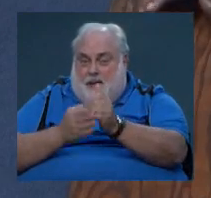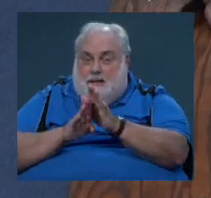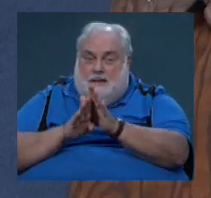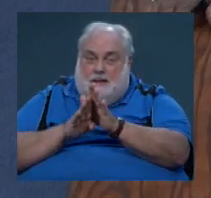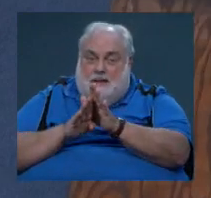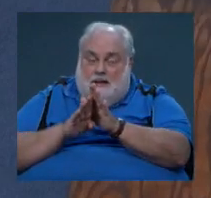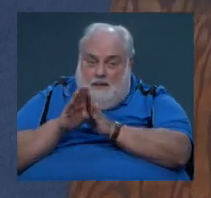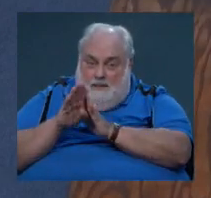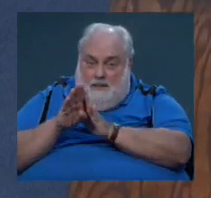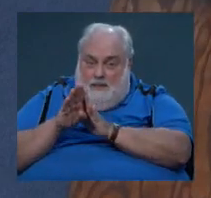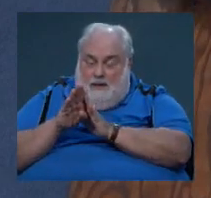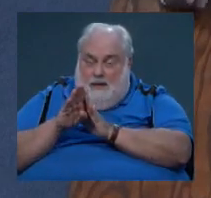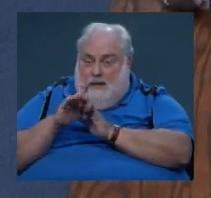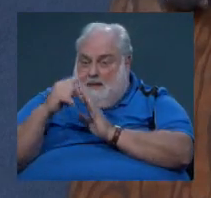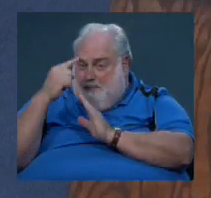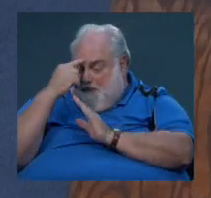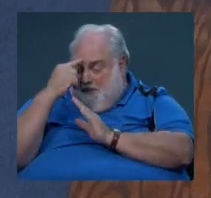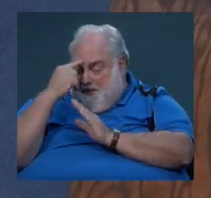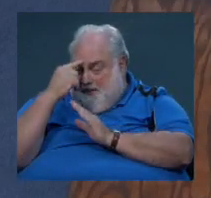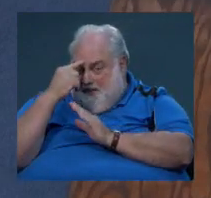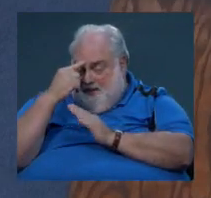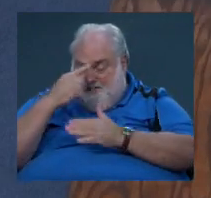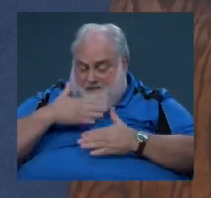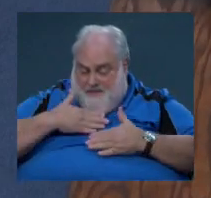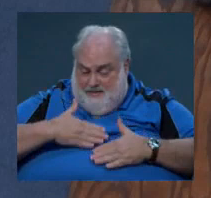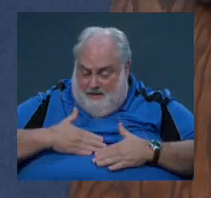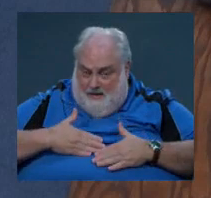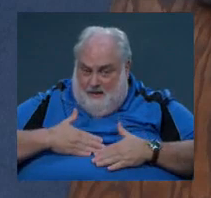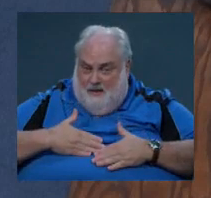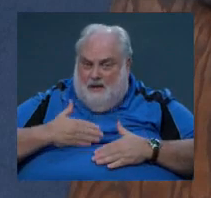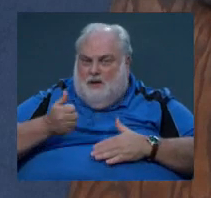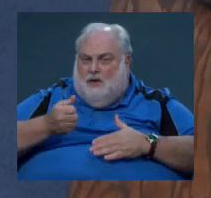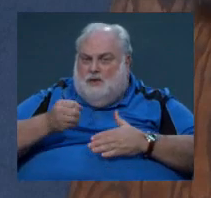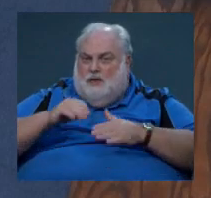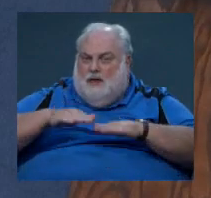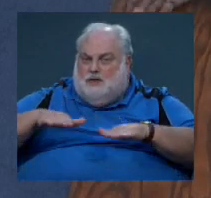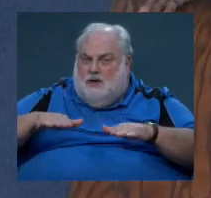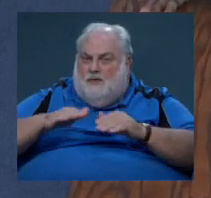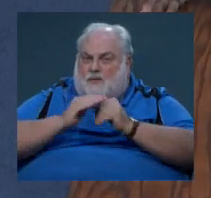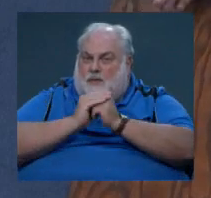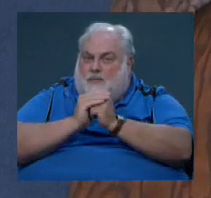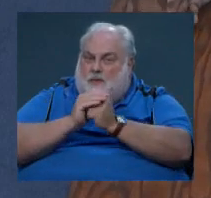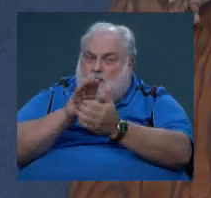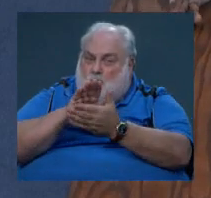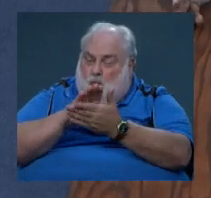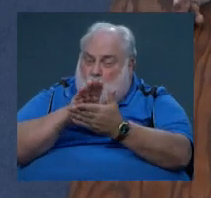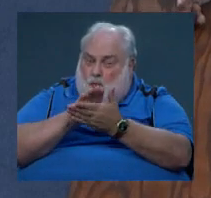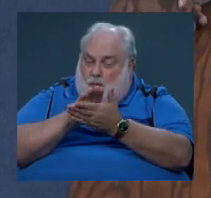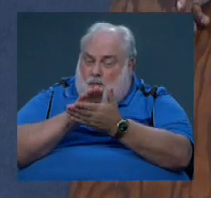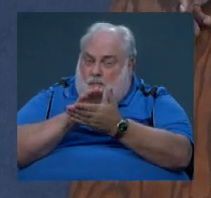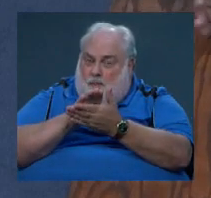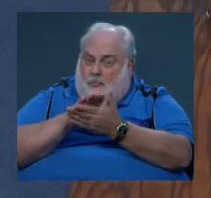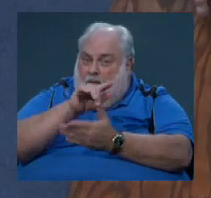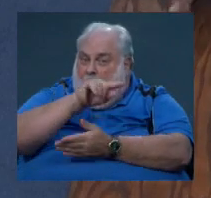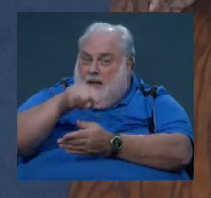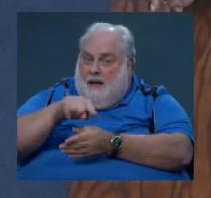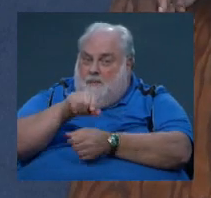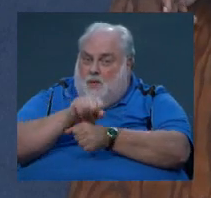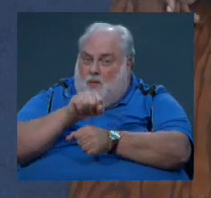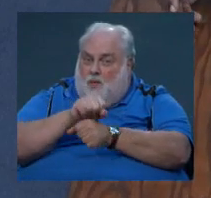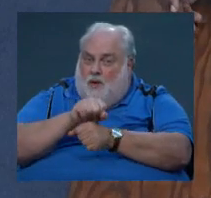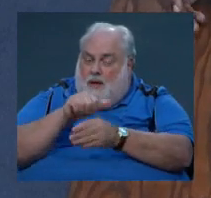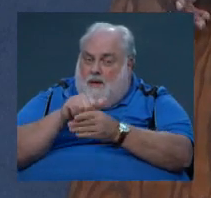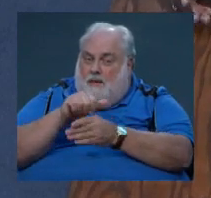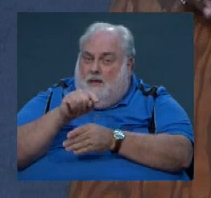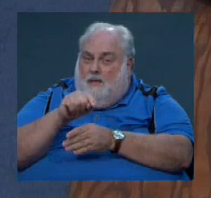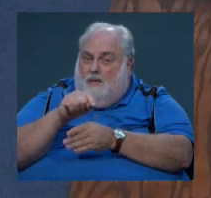develop mentally and physically. So the children from our school come and work in the Throne of